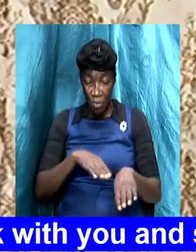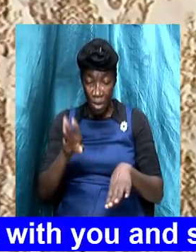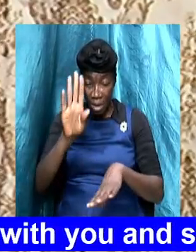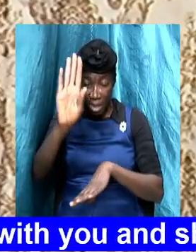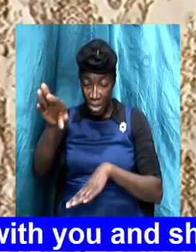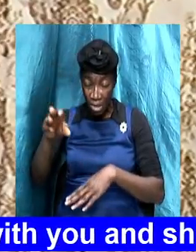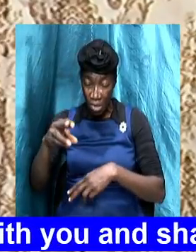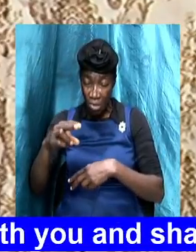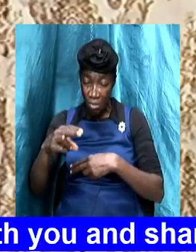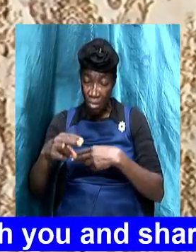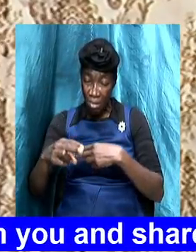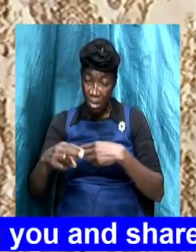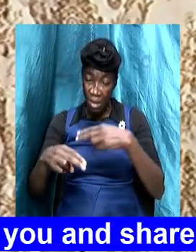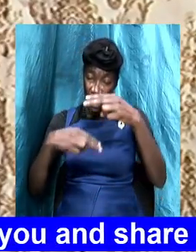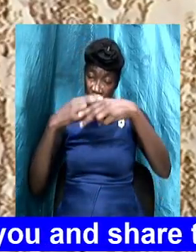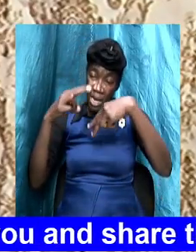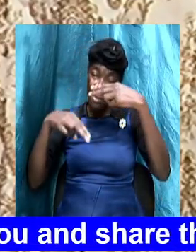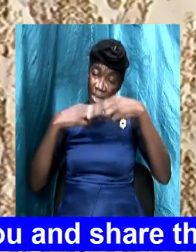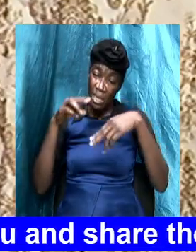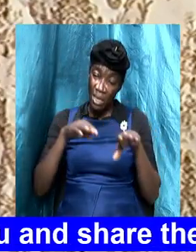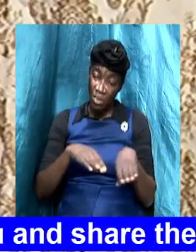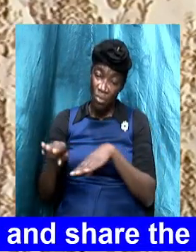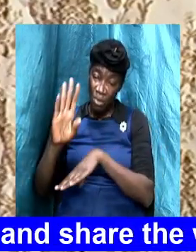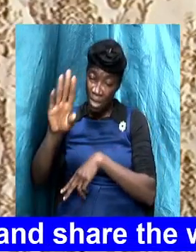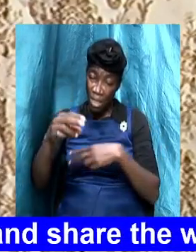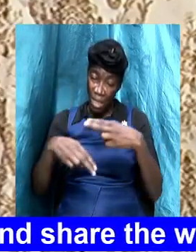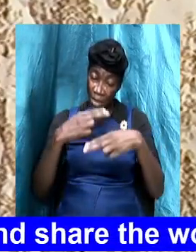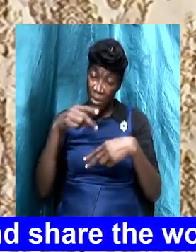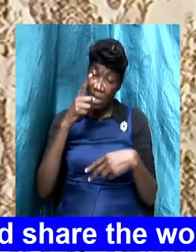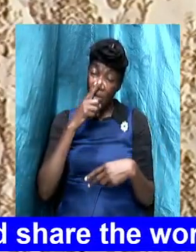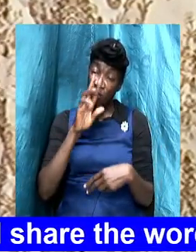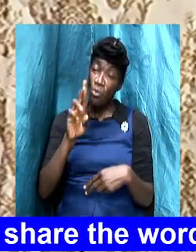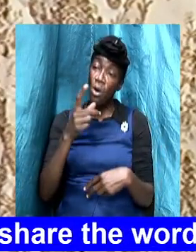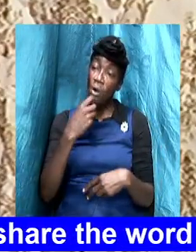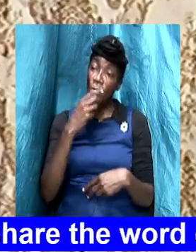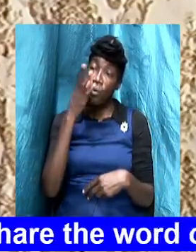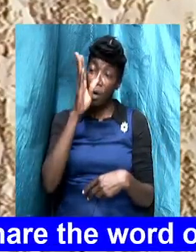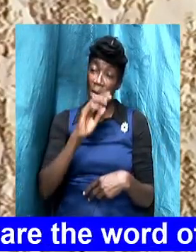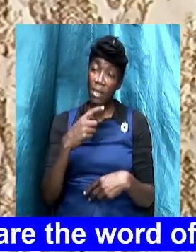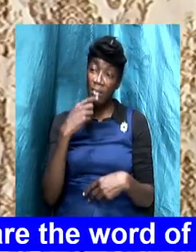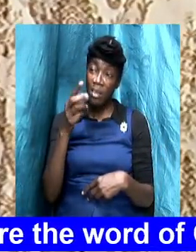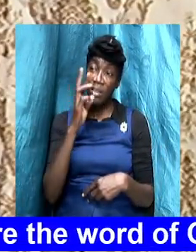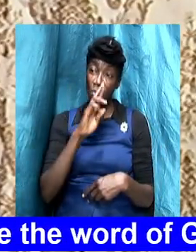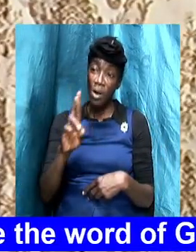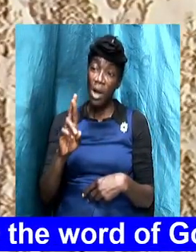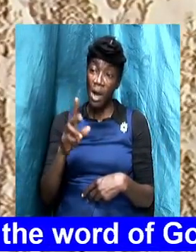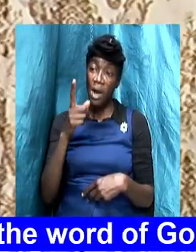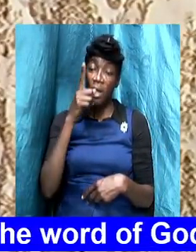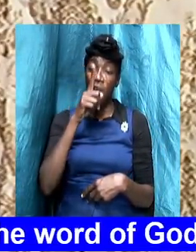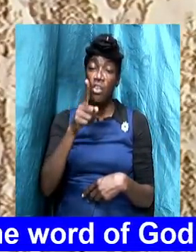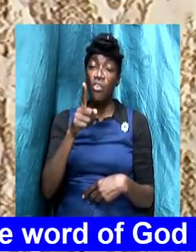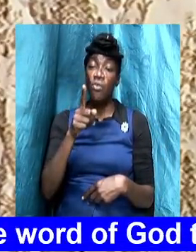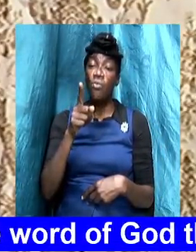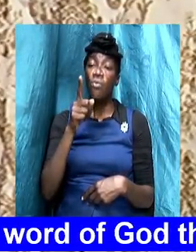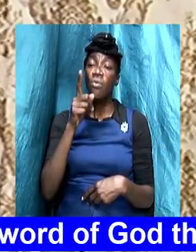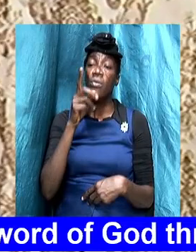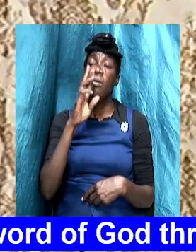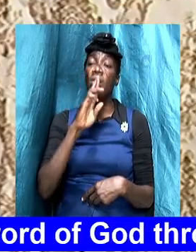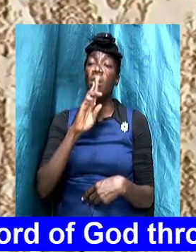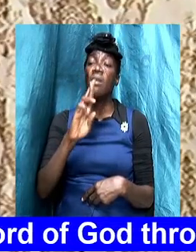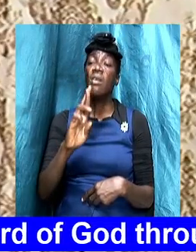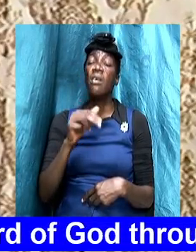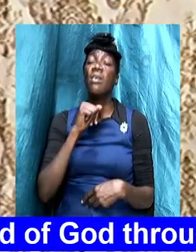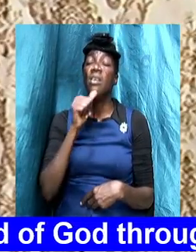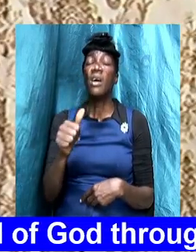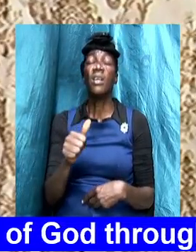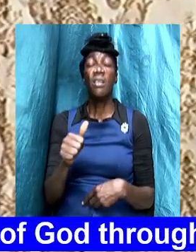heritage. Walk in your heritage. You are who God say you are. Let me say it again. You are not a chicken.